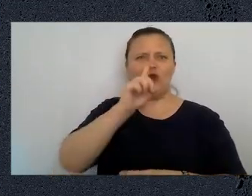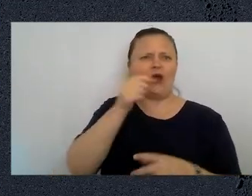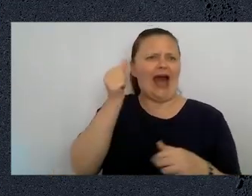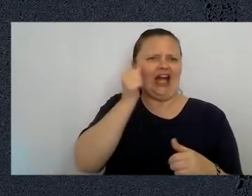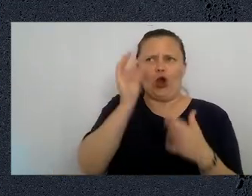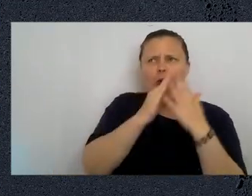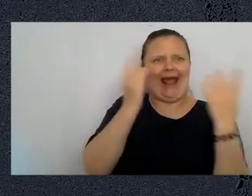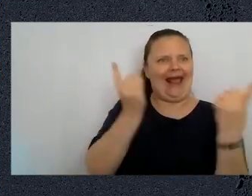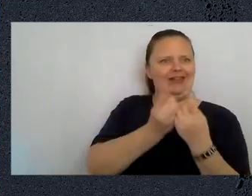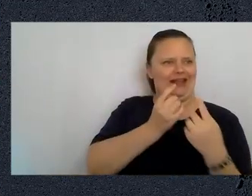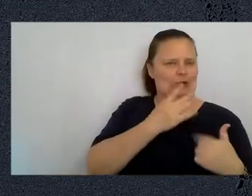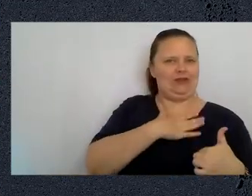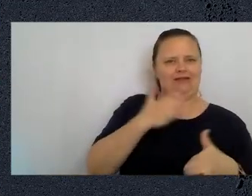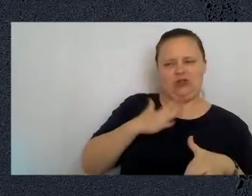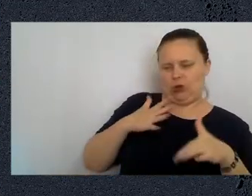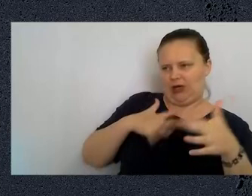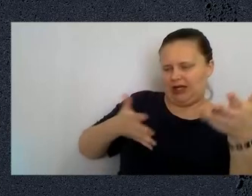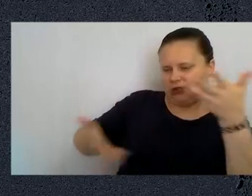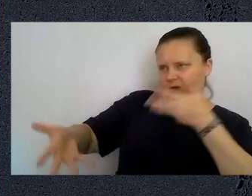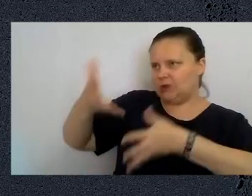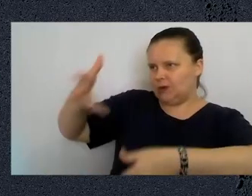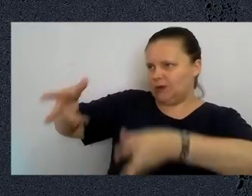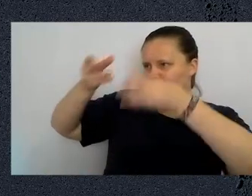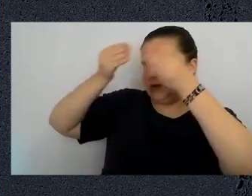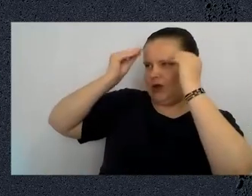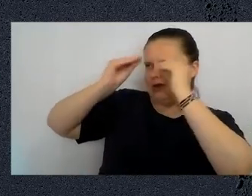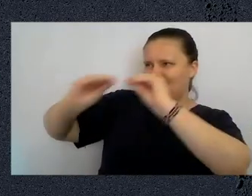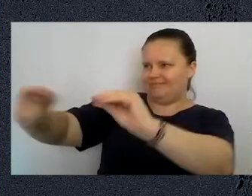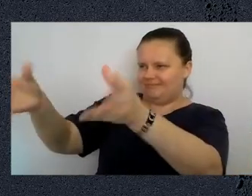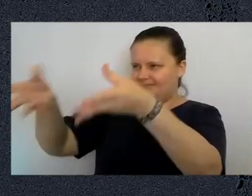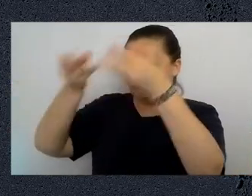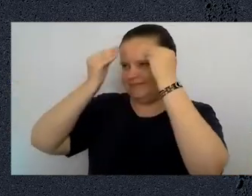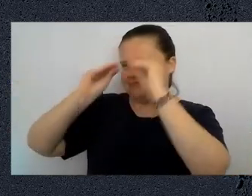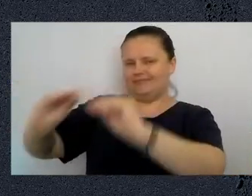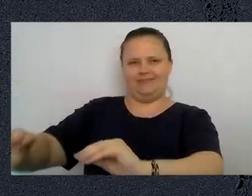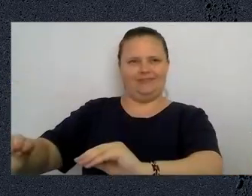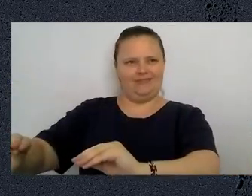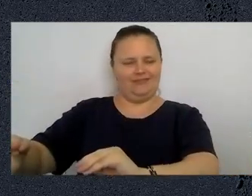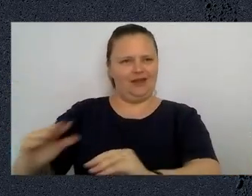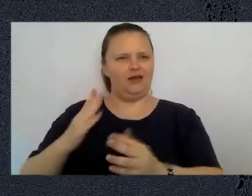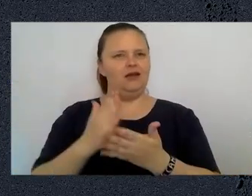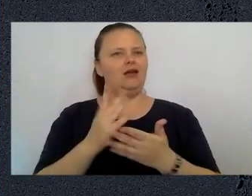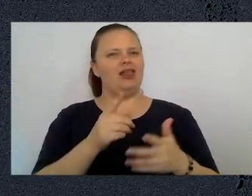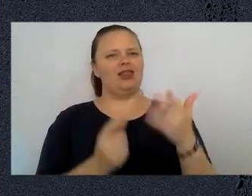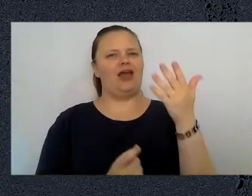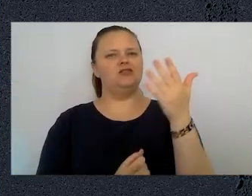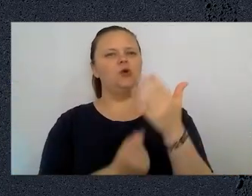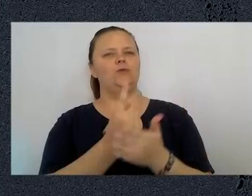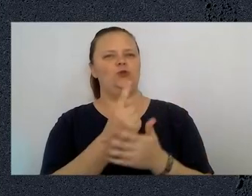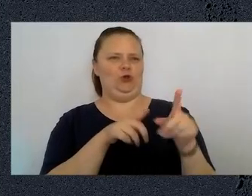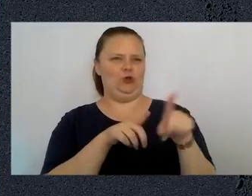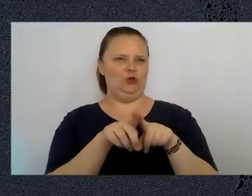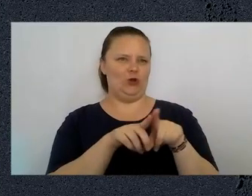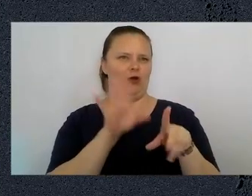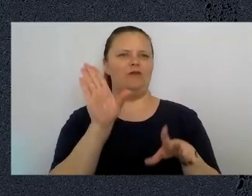that consultation. We're here. So I think also there's the opportunity then to learn from